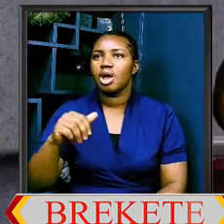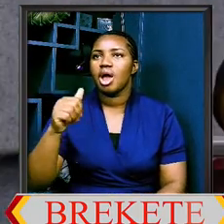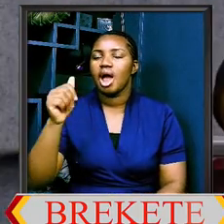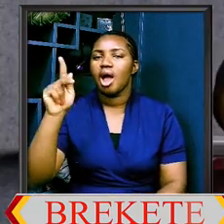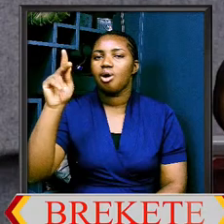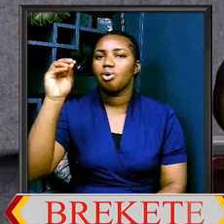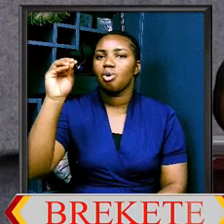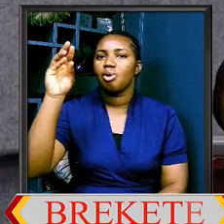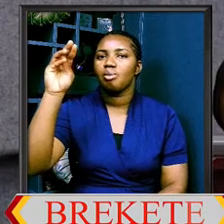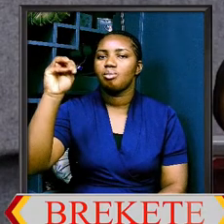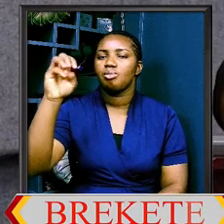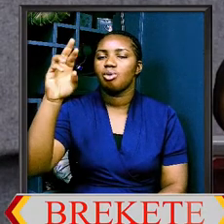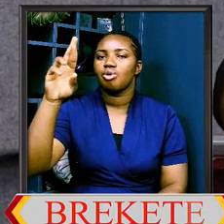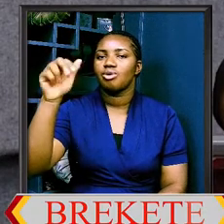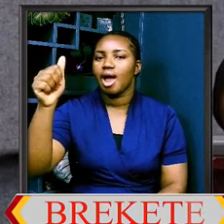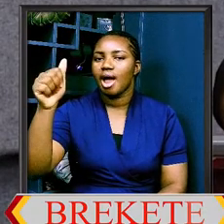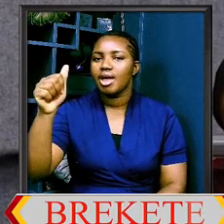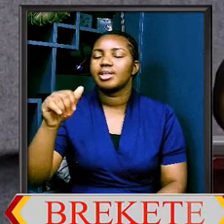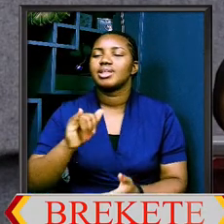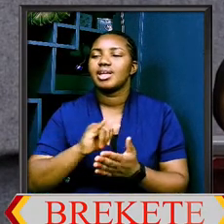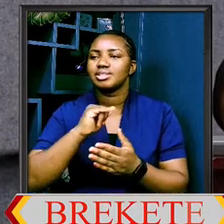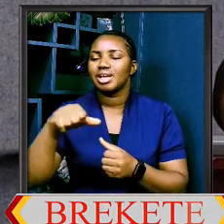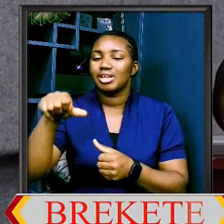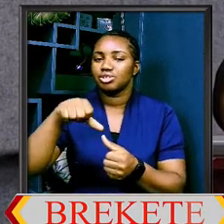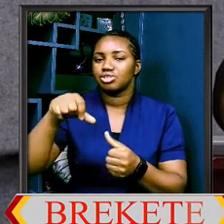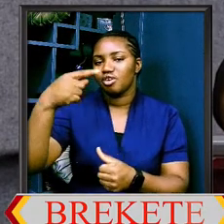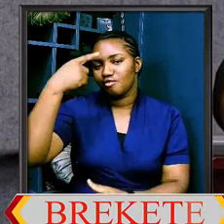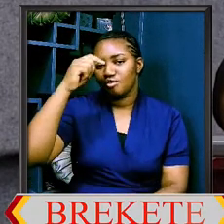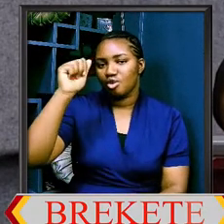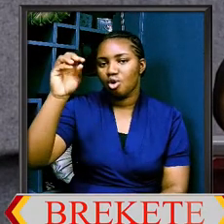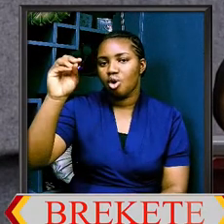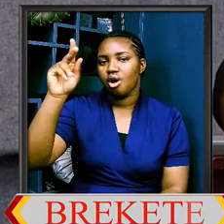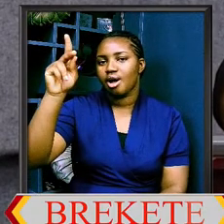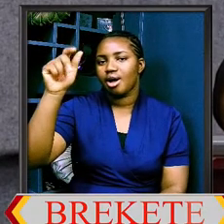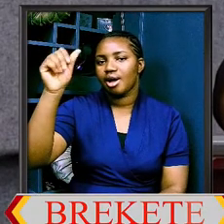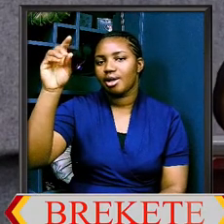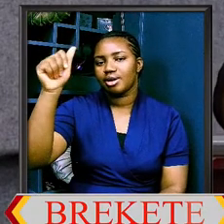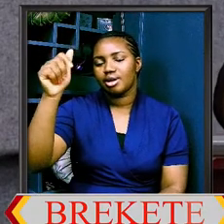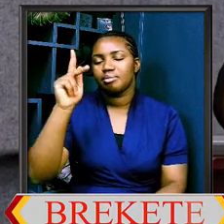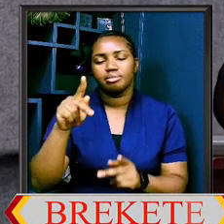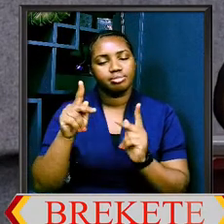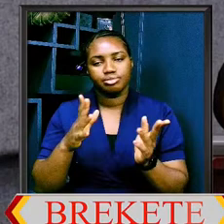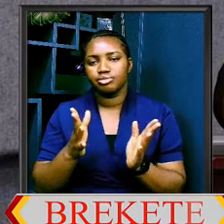means Amalgamated Commercial Motorcycle Owners and Riders of Nigeria, sir.